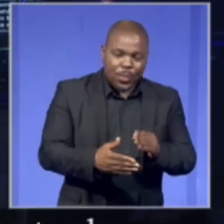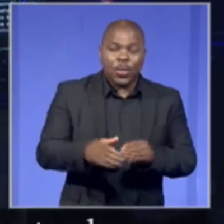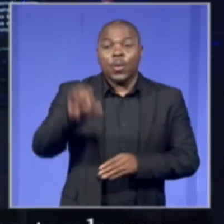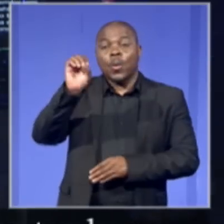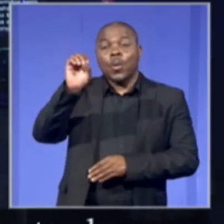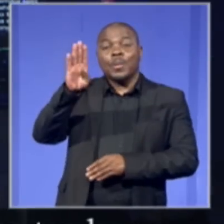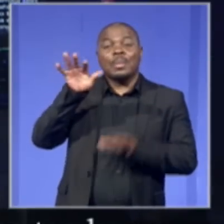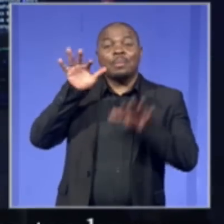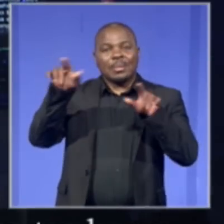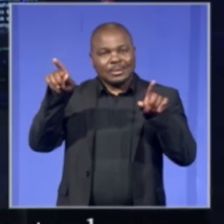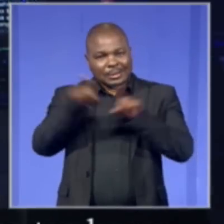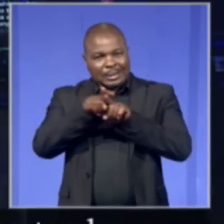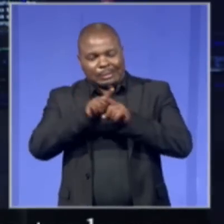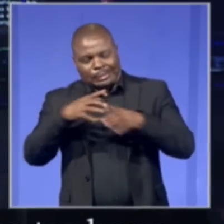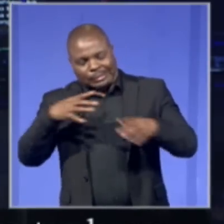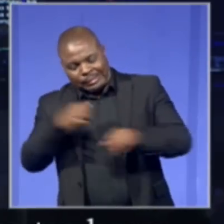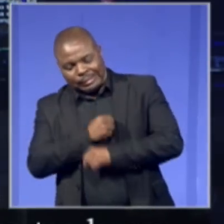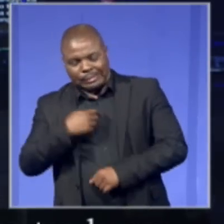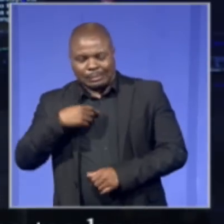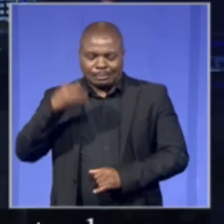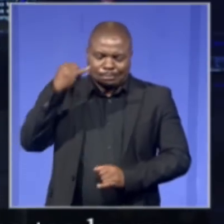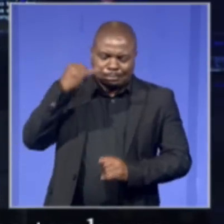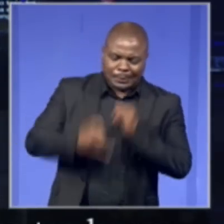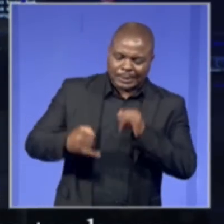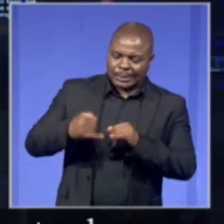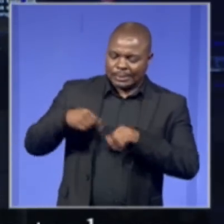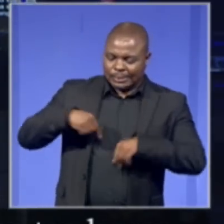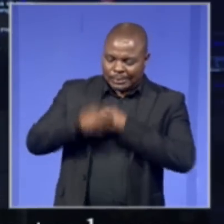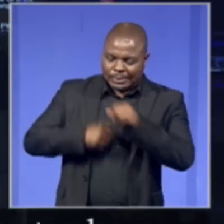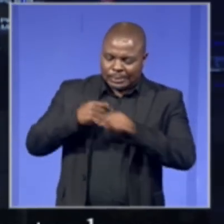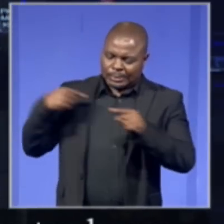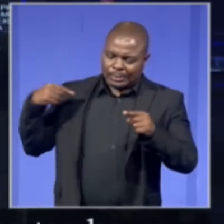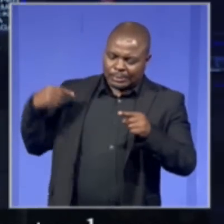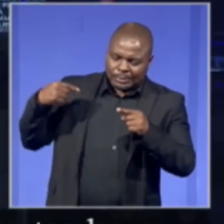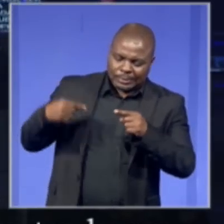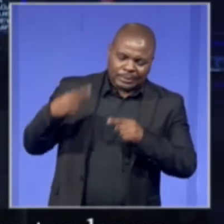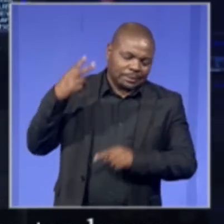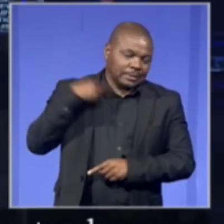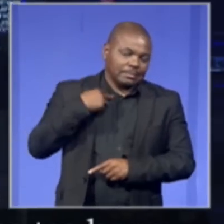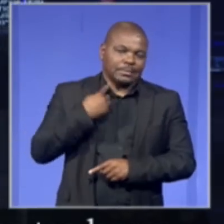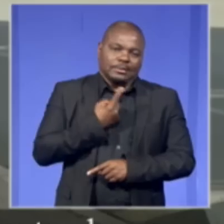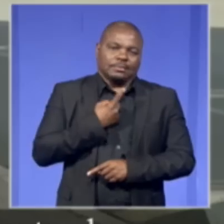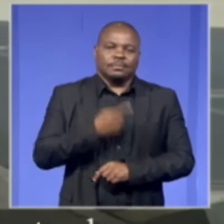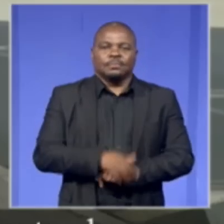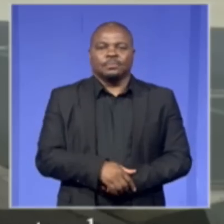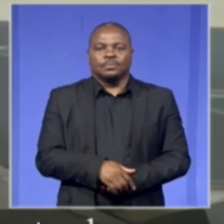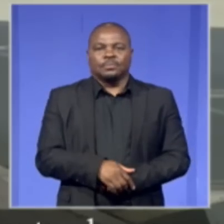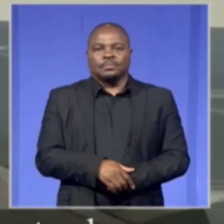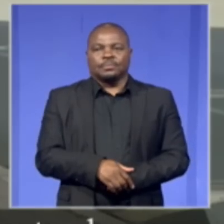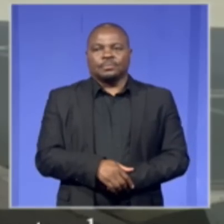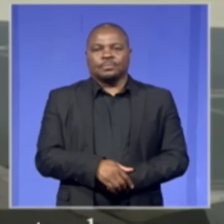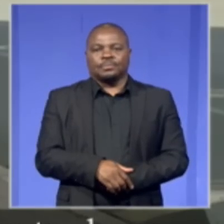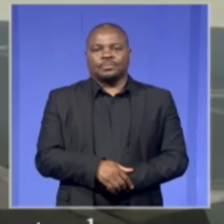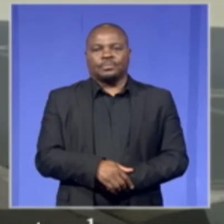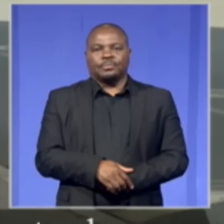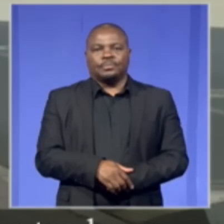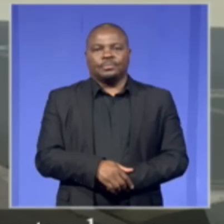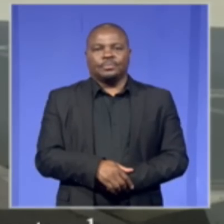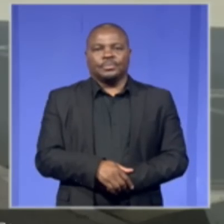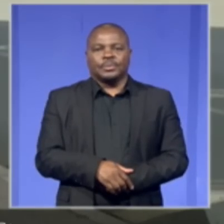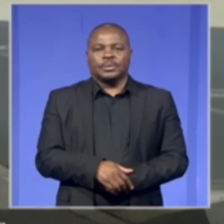ba ikwahlaya ka diphoso tseo ba ileng ba di etsa selemong sena. Go